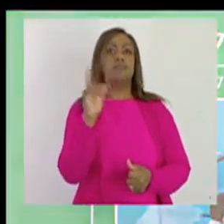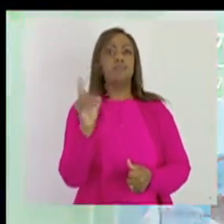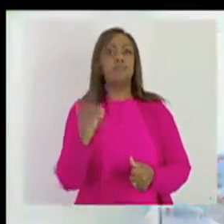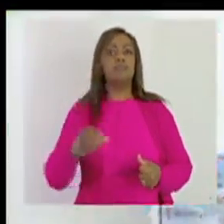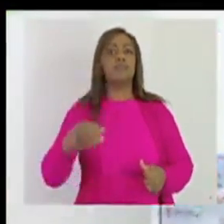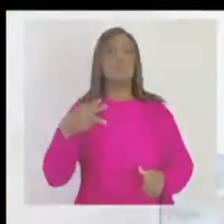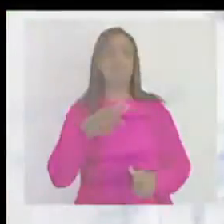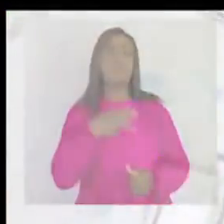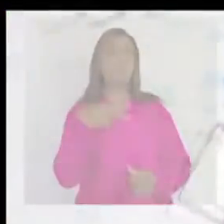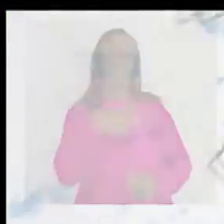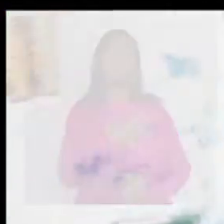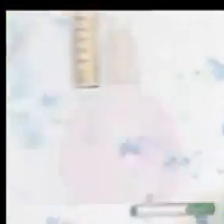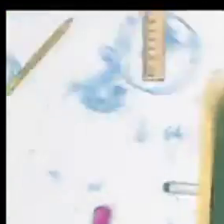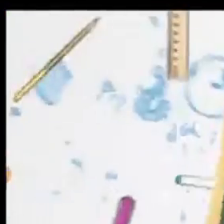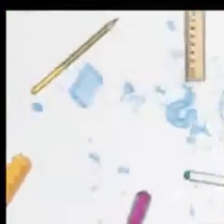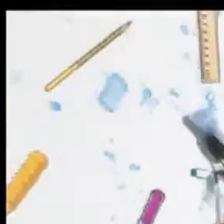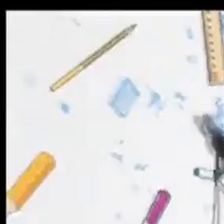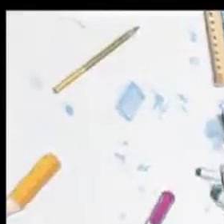AIDS.